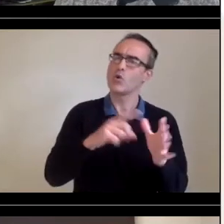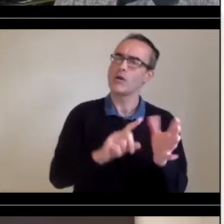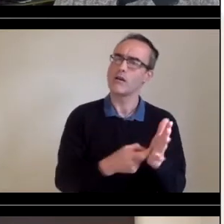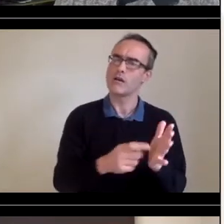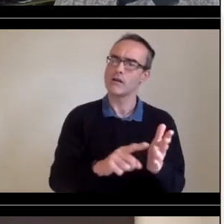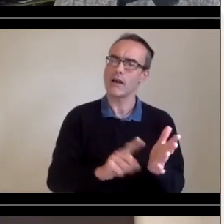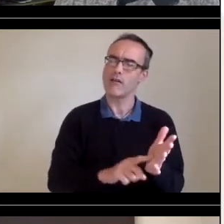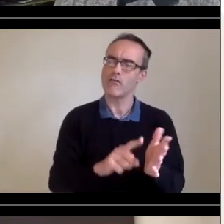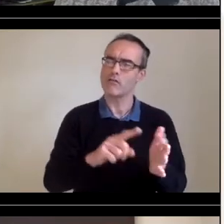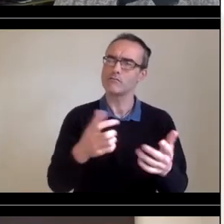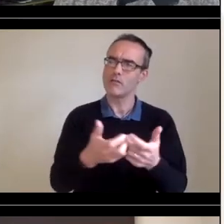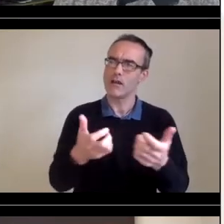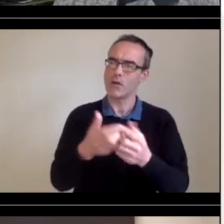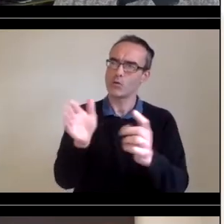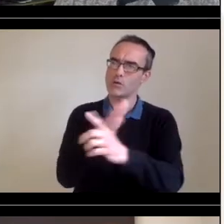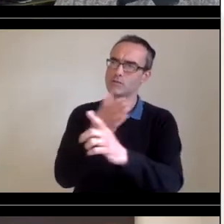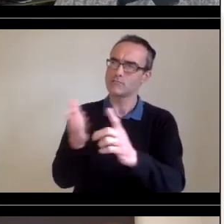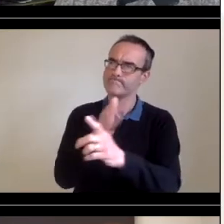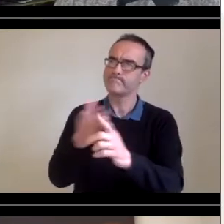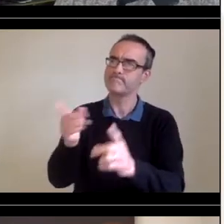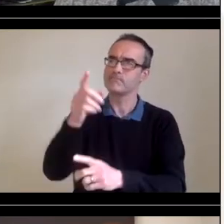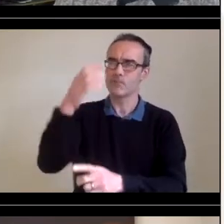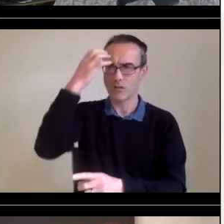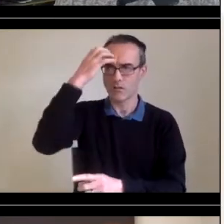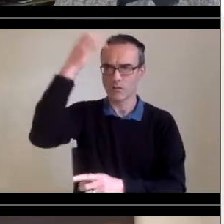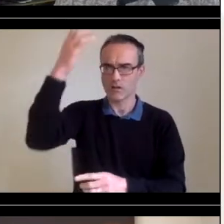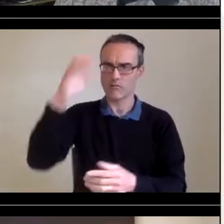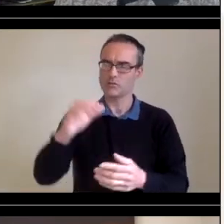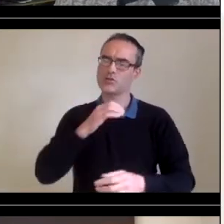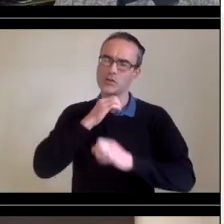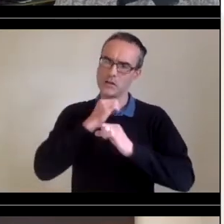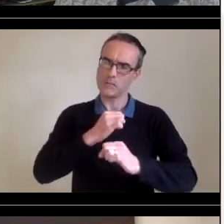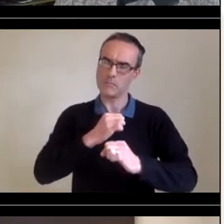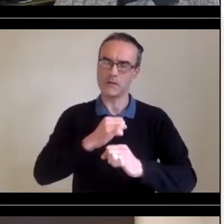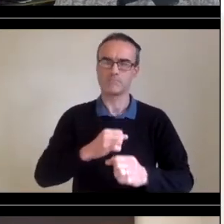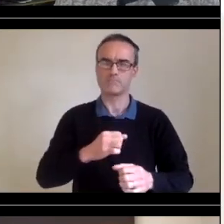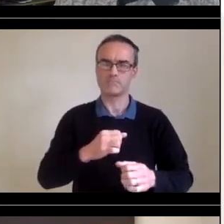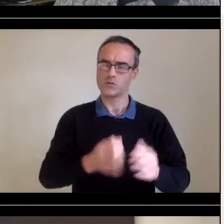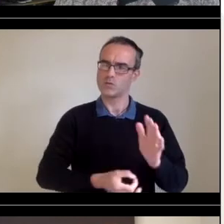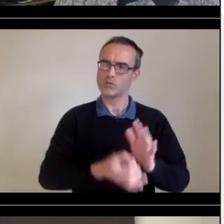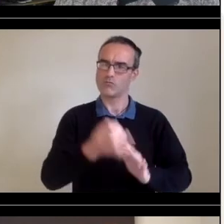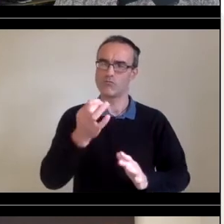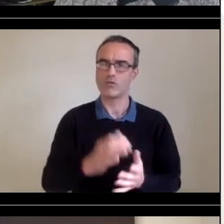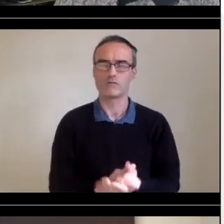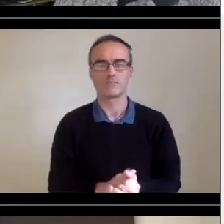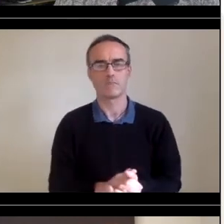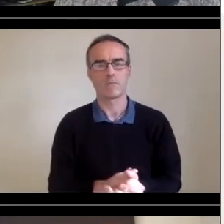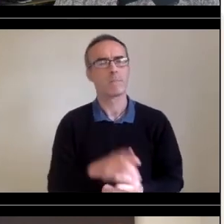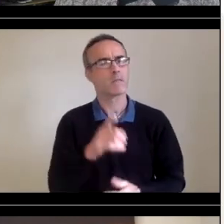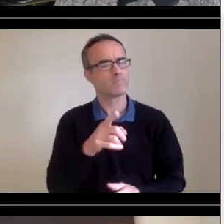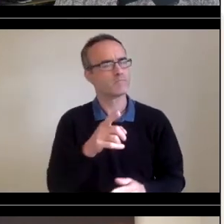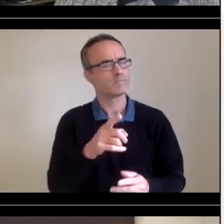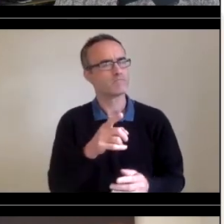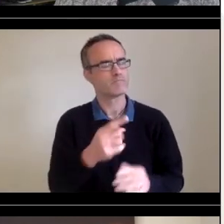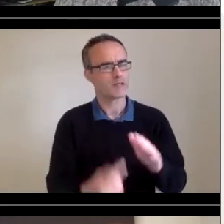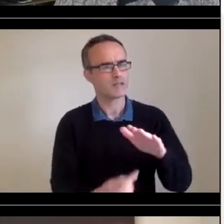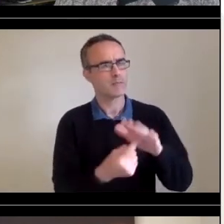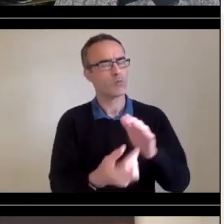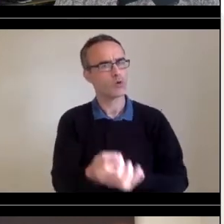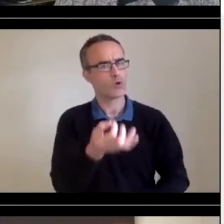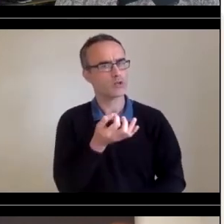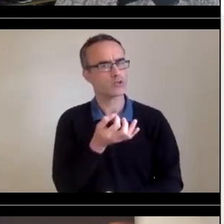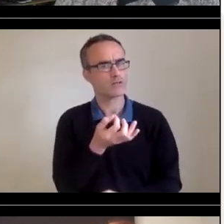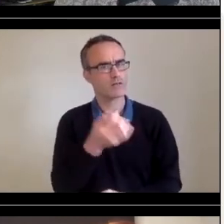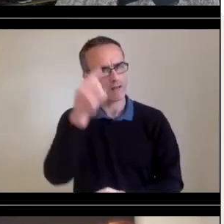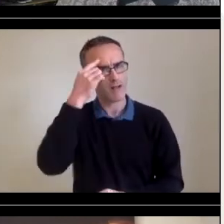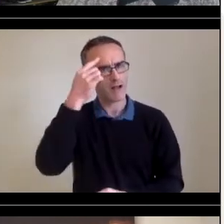to real measurable steps? Yeah, I think that's a really important question. And I think that the first thing